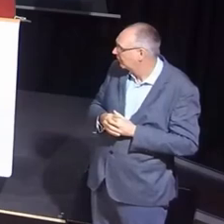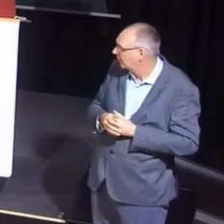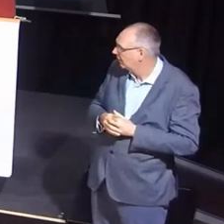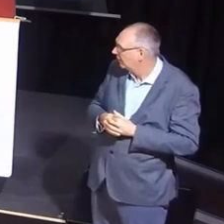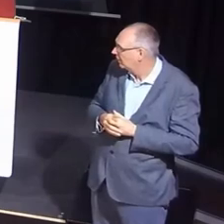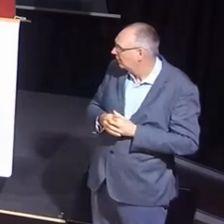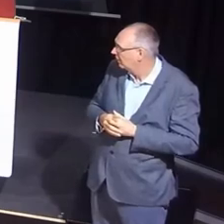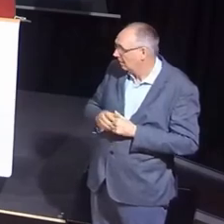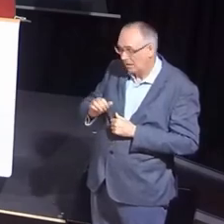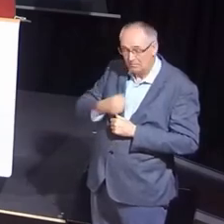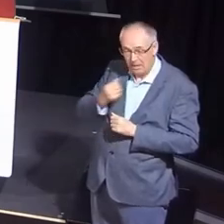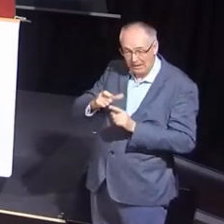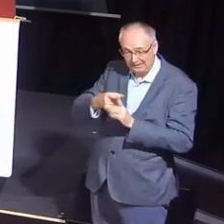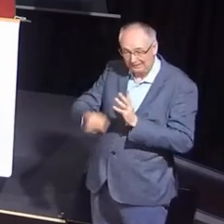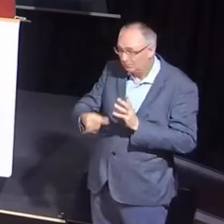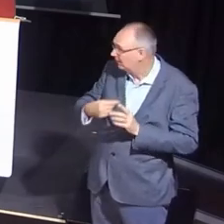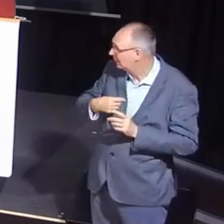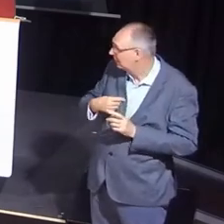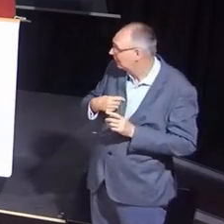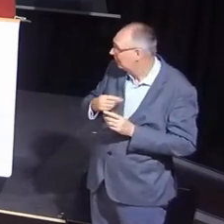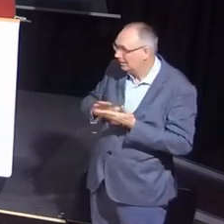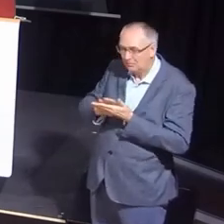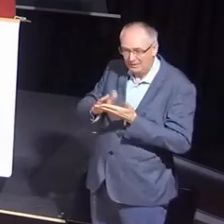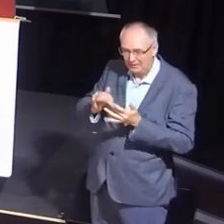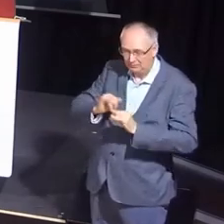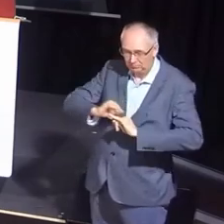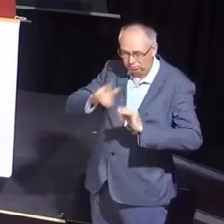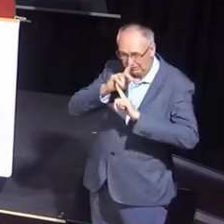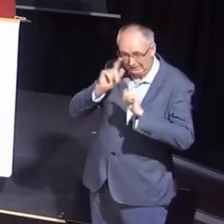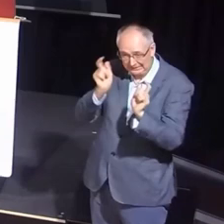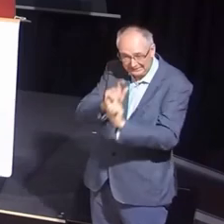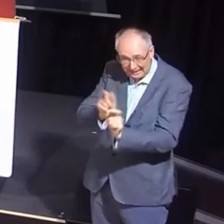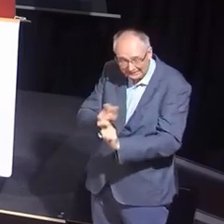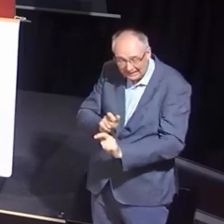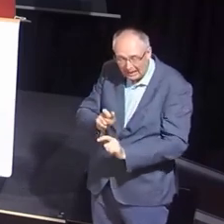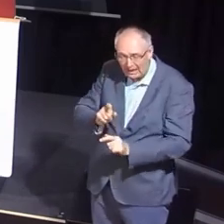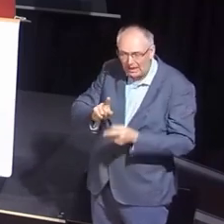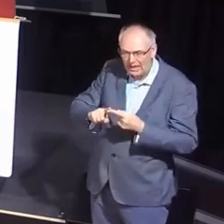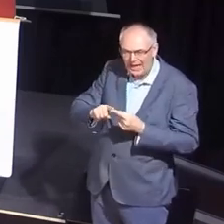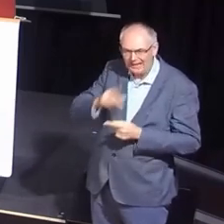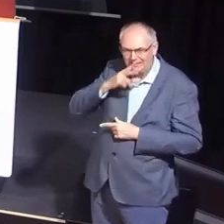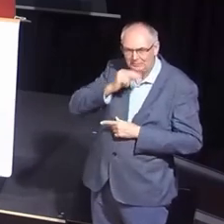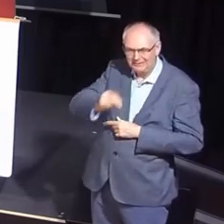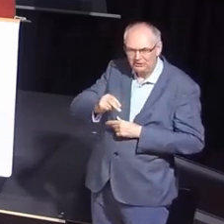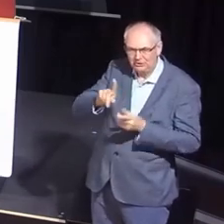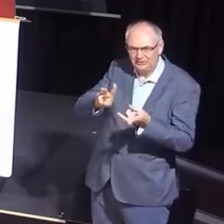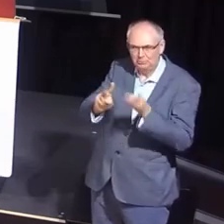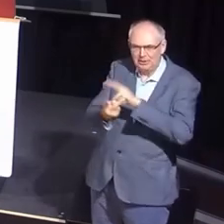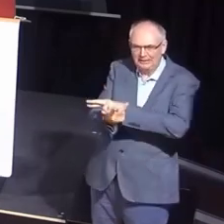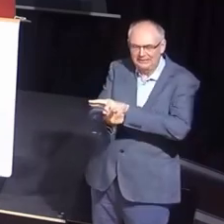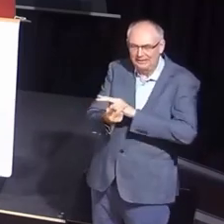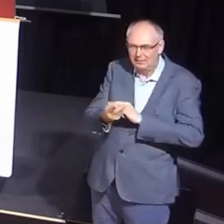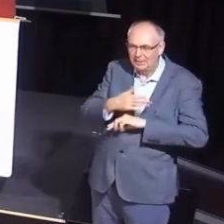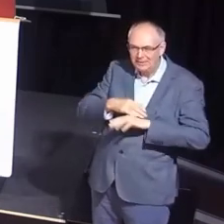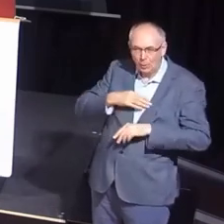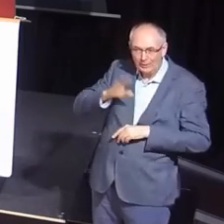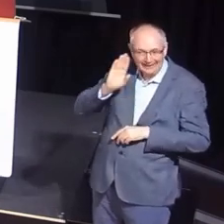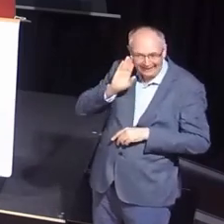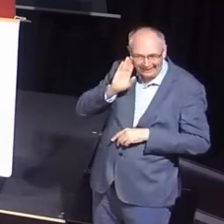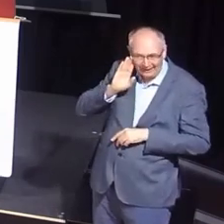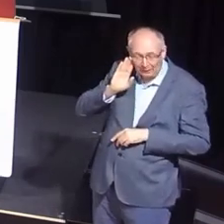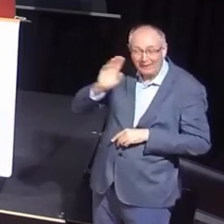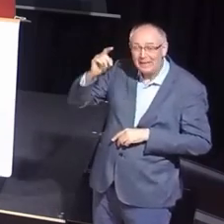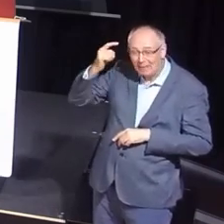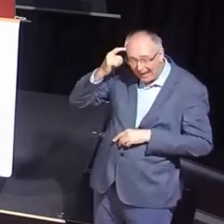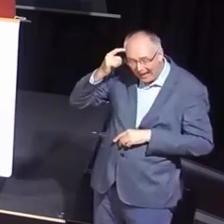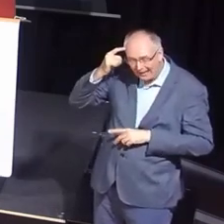my invisible disability is that I'm severely dyslexic, but I've also got speech dyspraxia. So you may not hear it, but I'm stumbling in my head like,